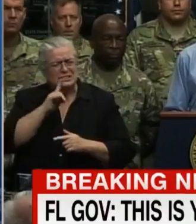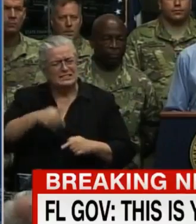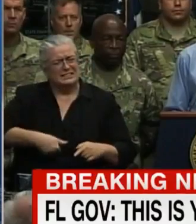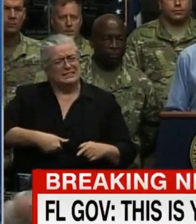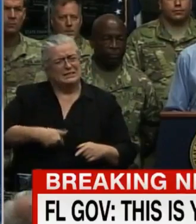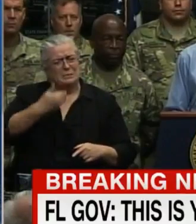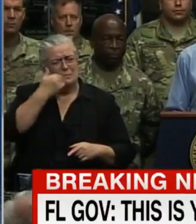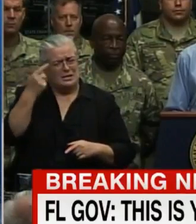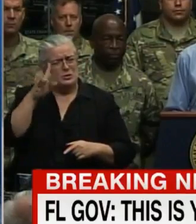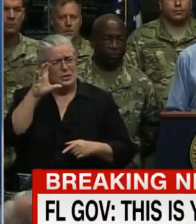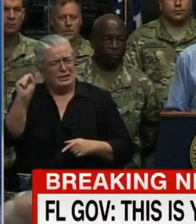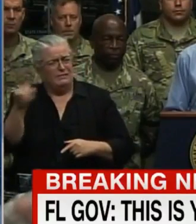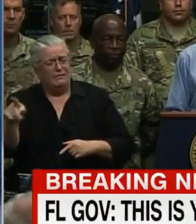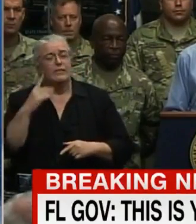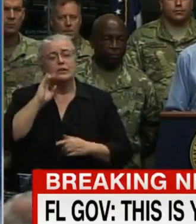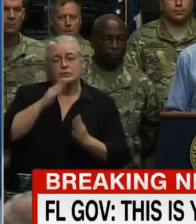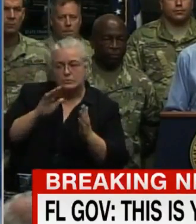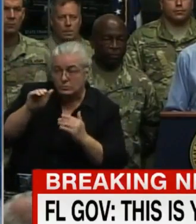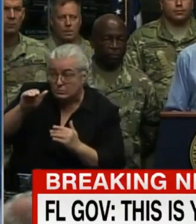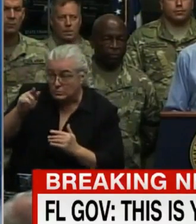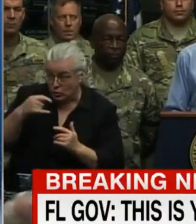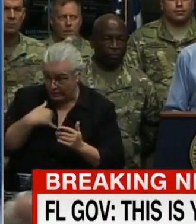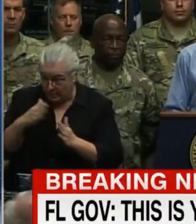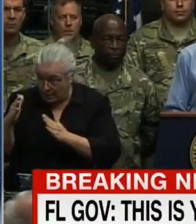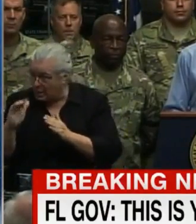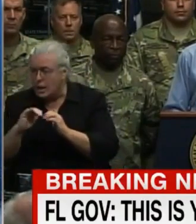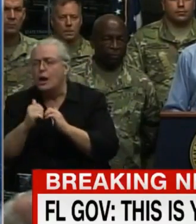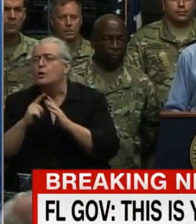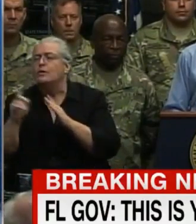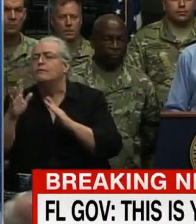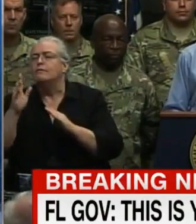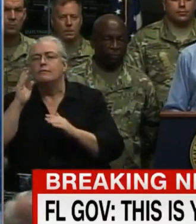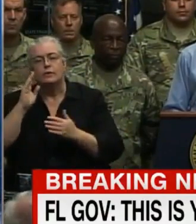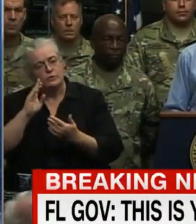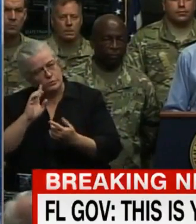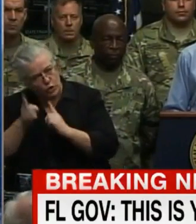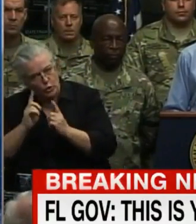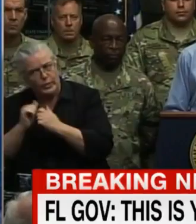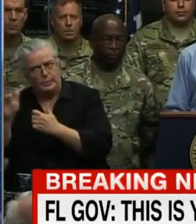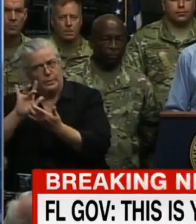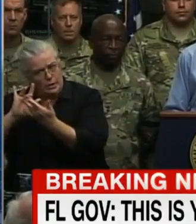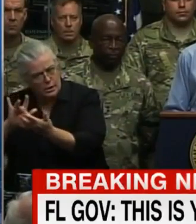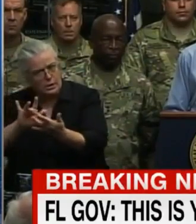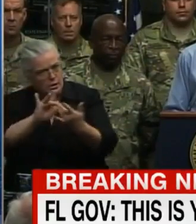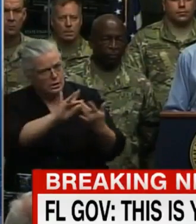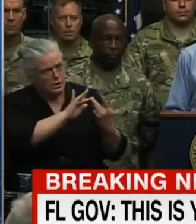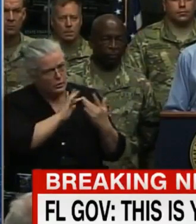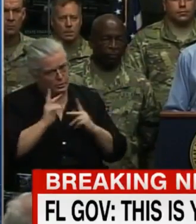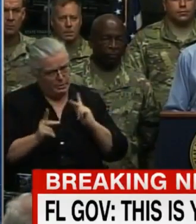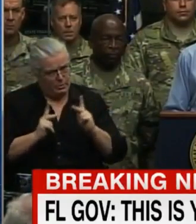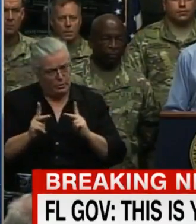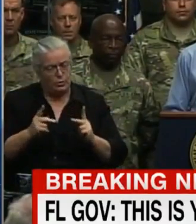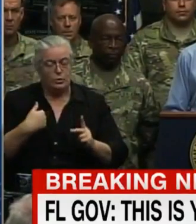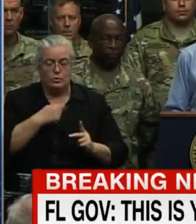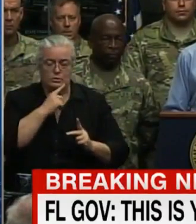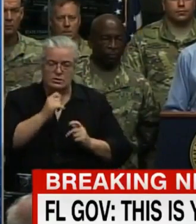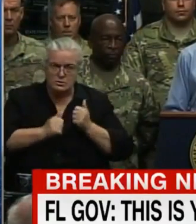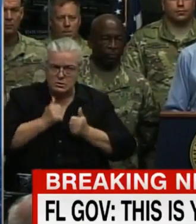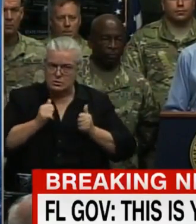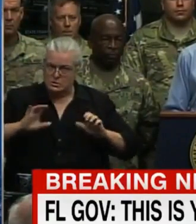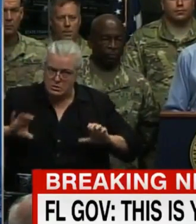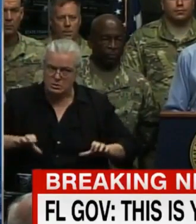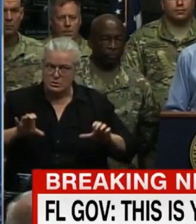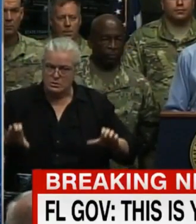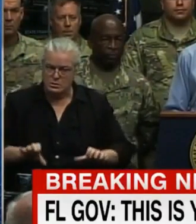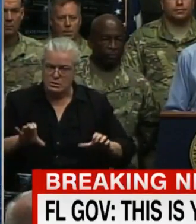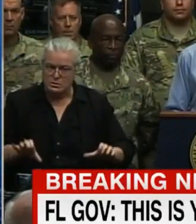have a plan to get out now. We have been very aggressive in our preparation for this storm, and now